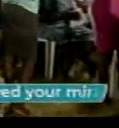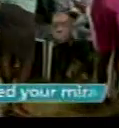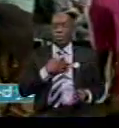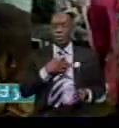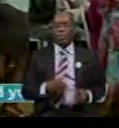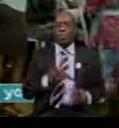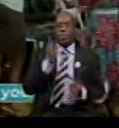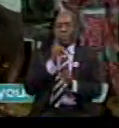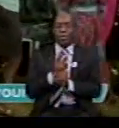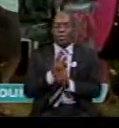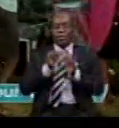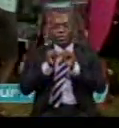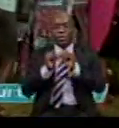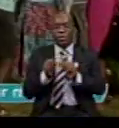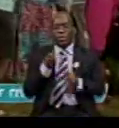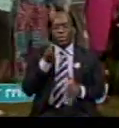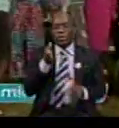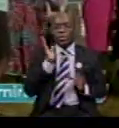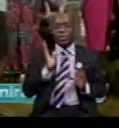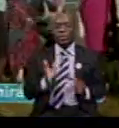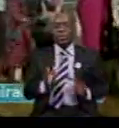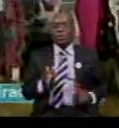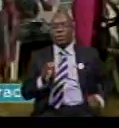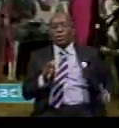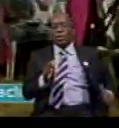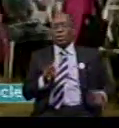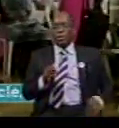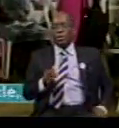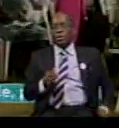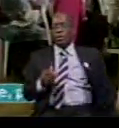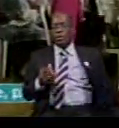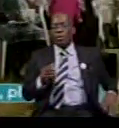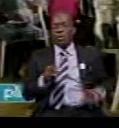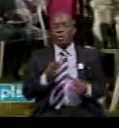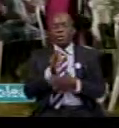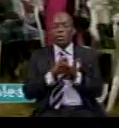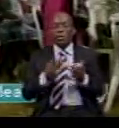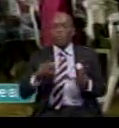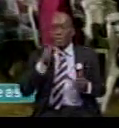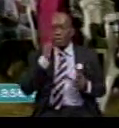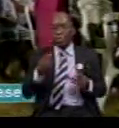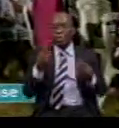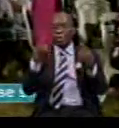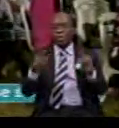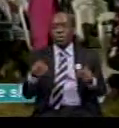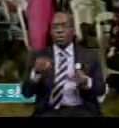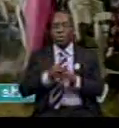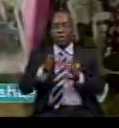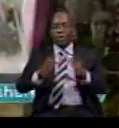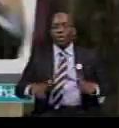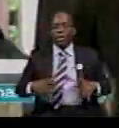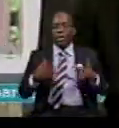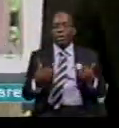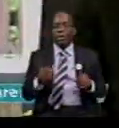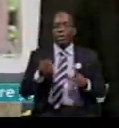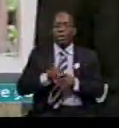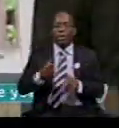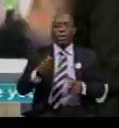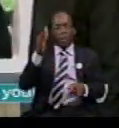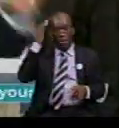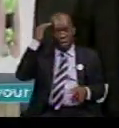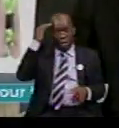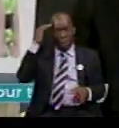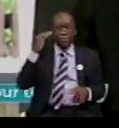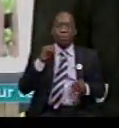quiet. Something is happening in your life now. In your head, in your tummy, in